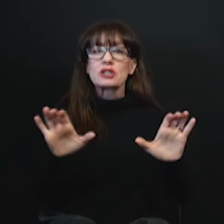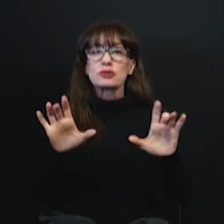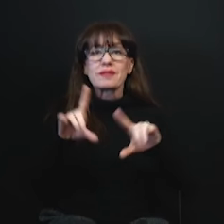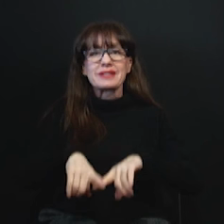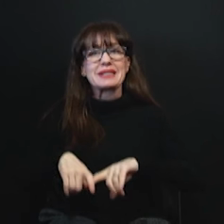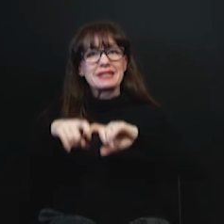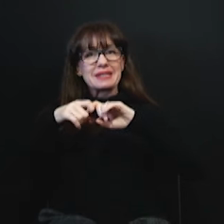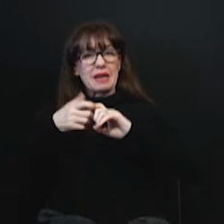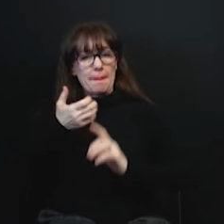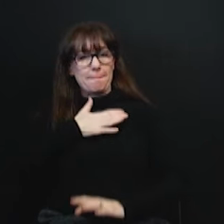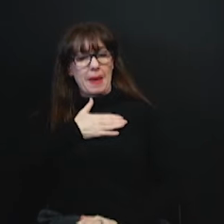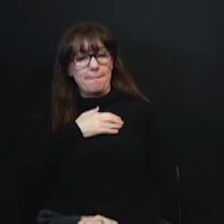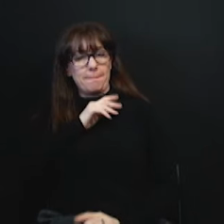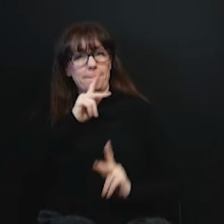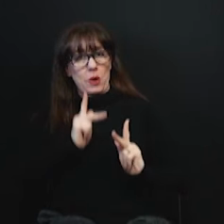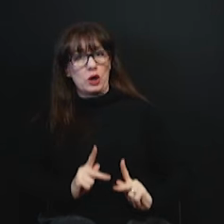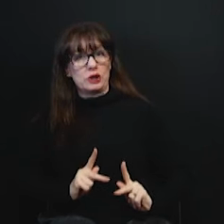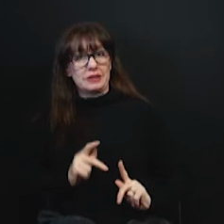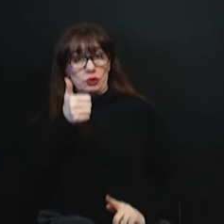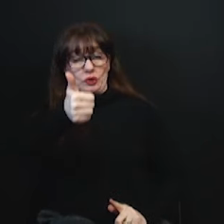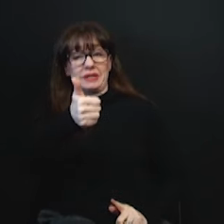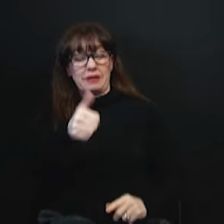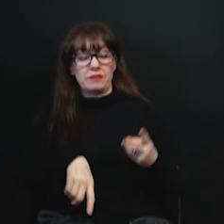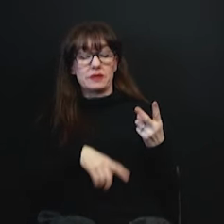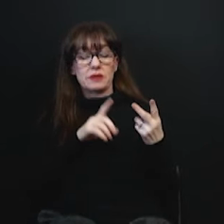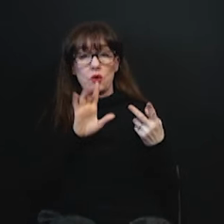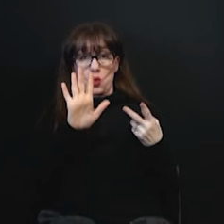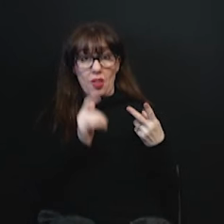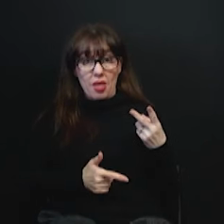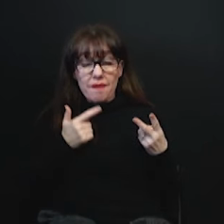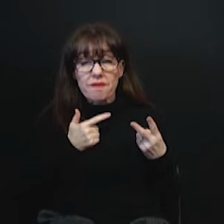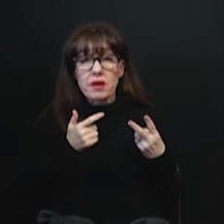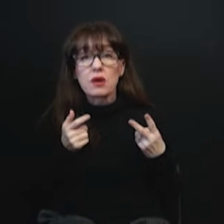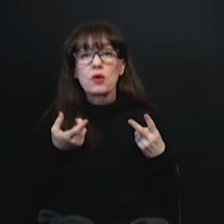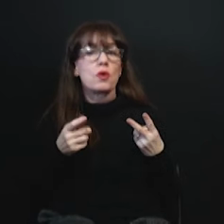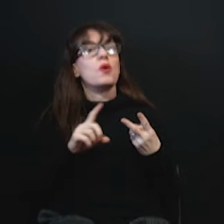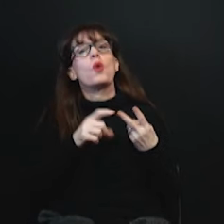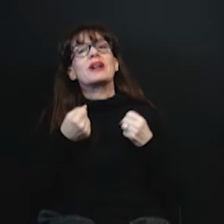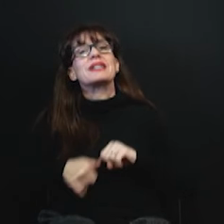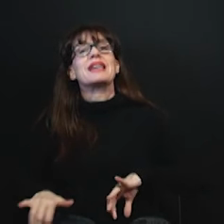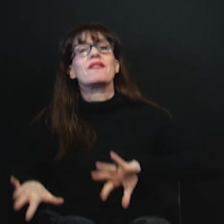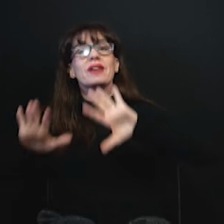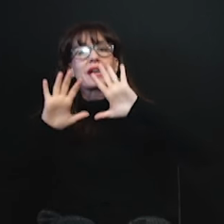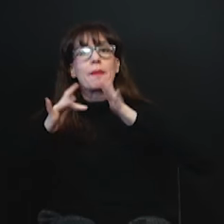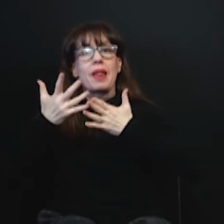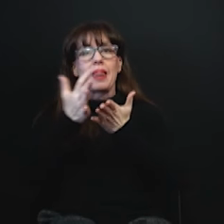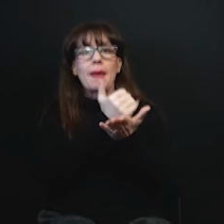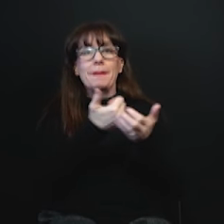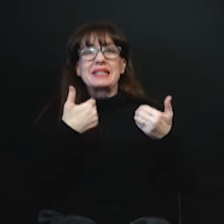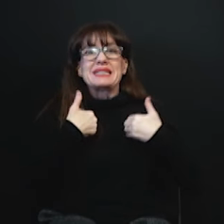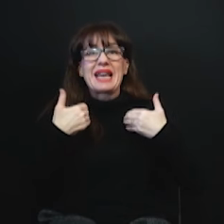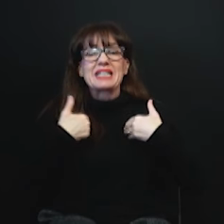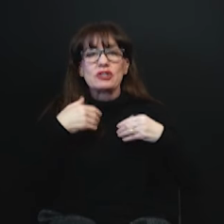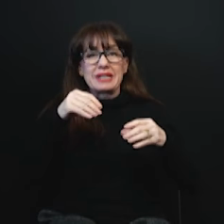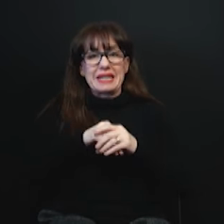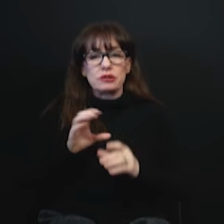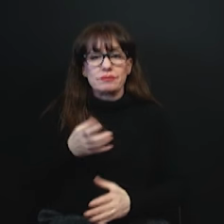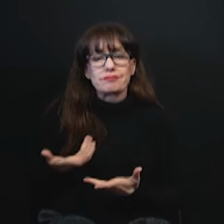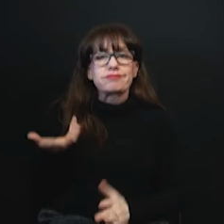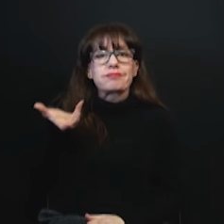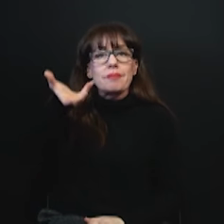yielding one's person. That means yourself, your life. Or giving up the possession of something into the